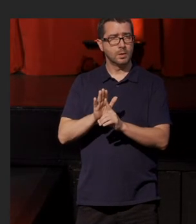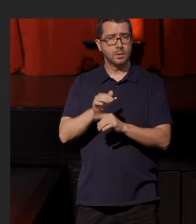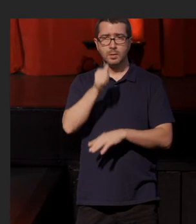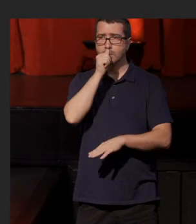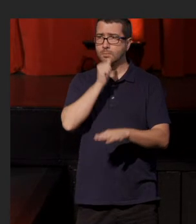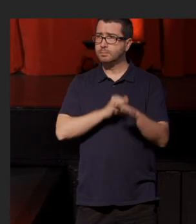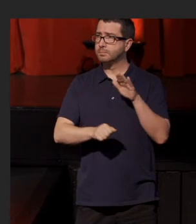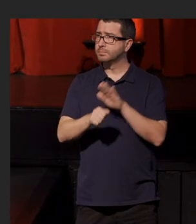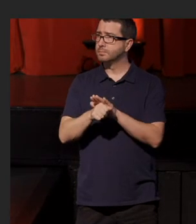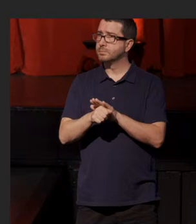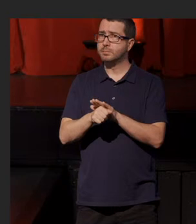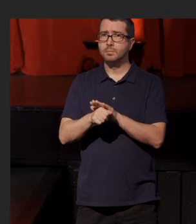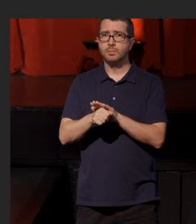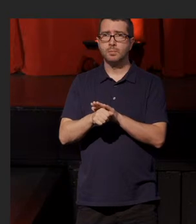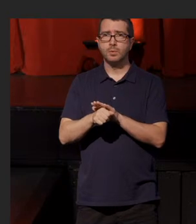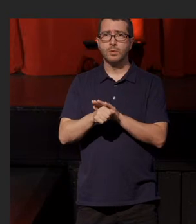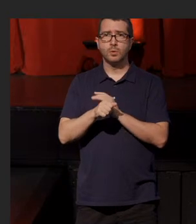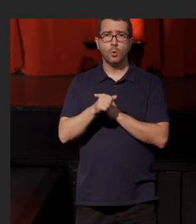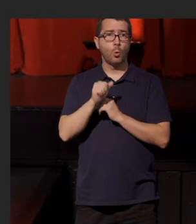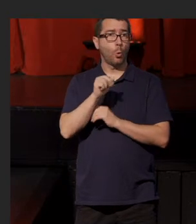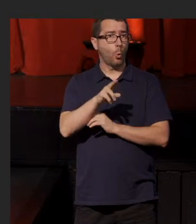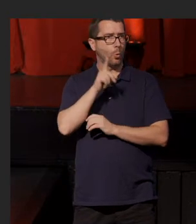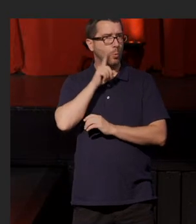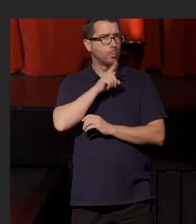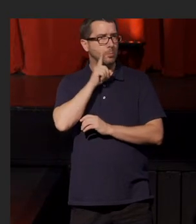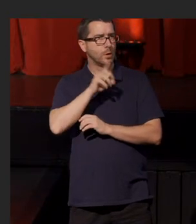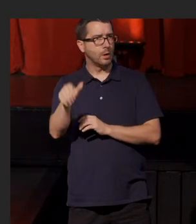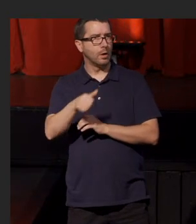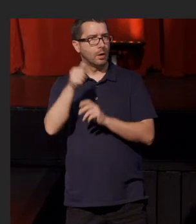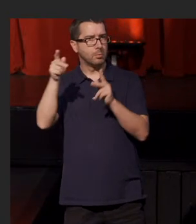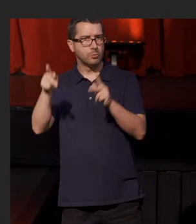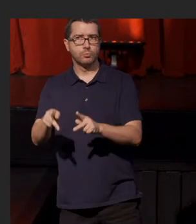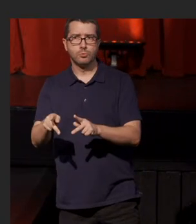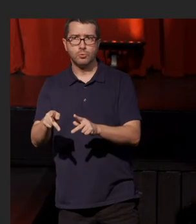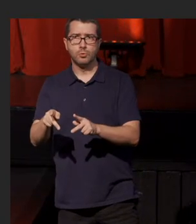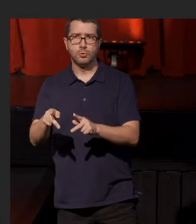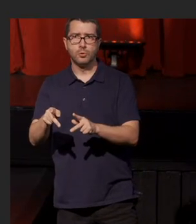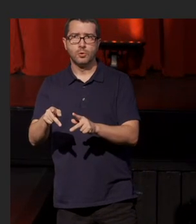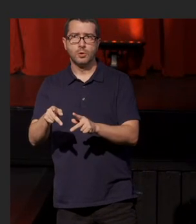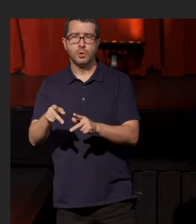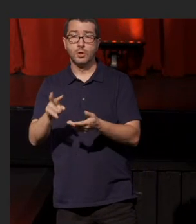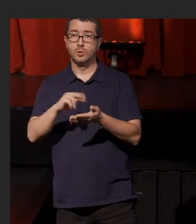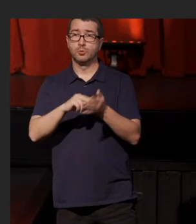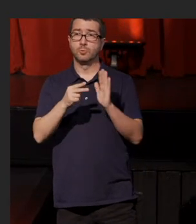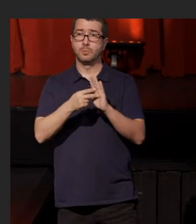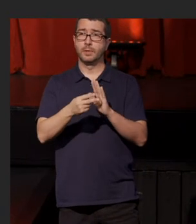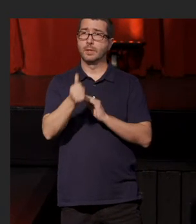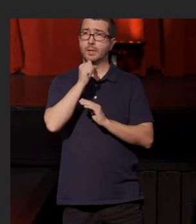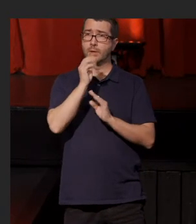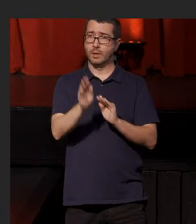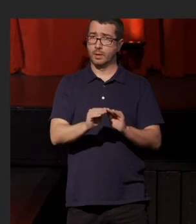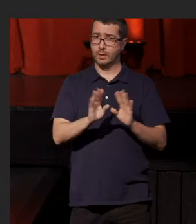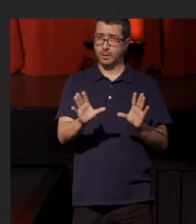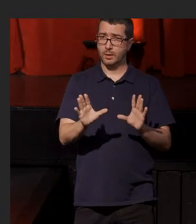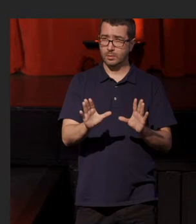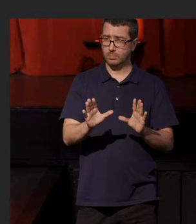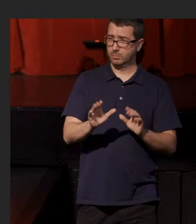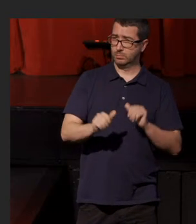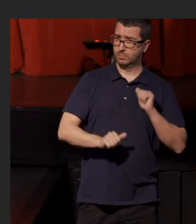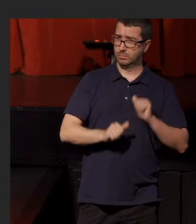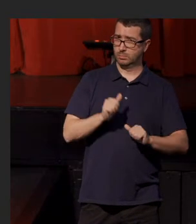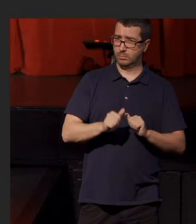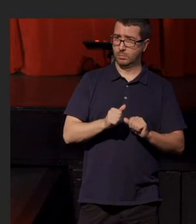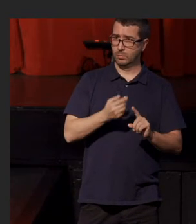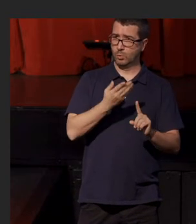or pseudonymous, to pretend that you're someone you're not. And as a result, you're not clear whether you're dealing with an individual